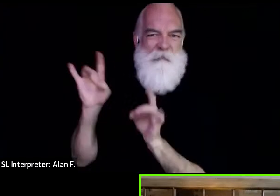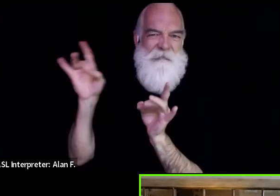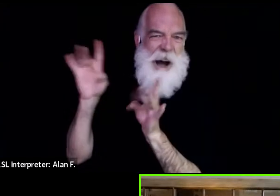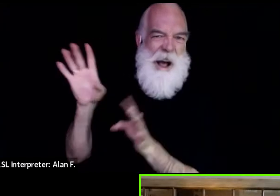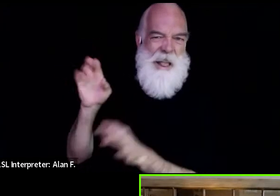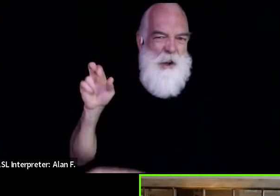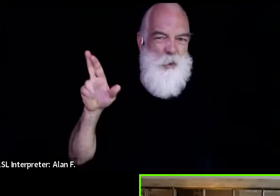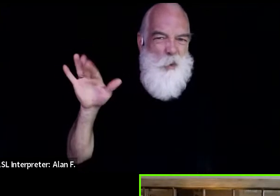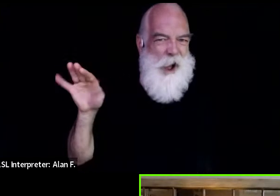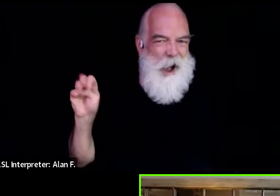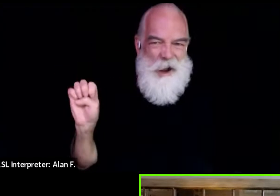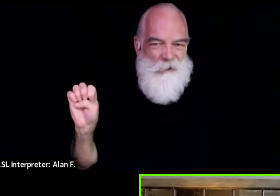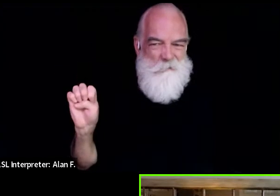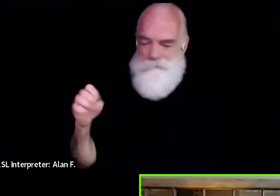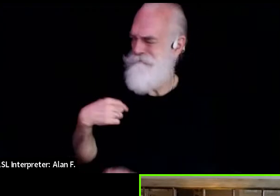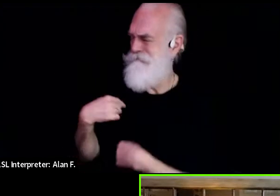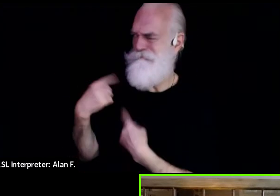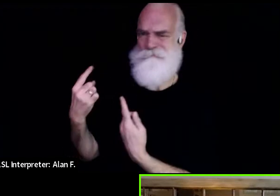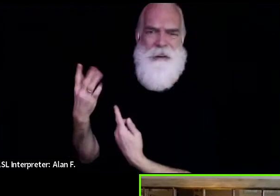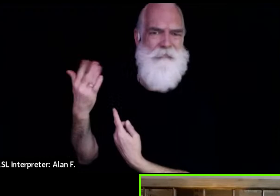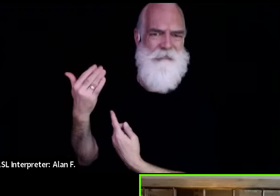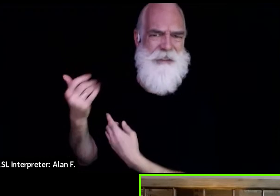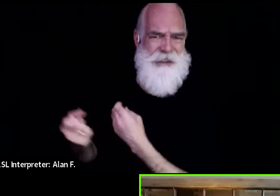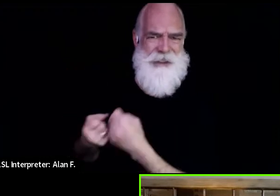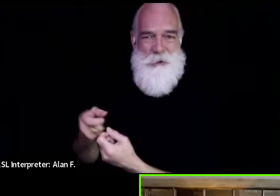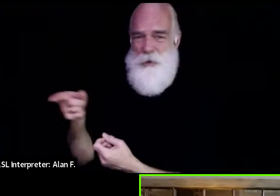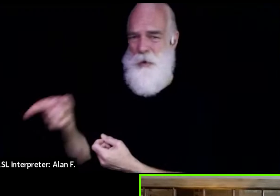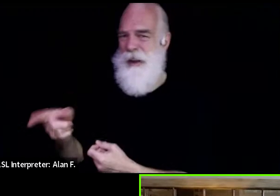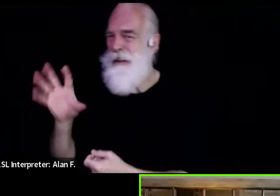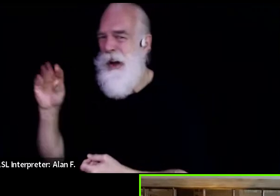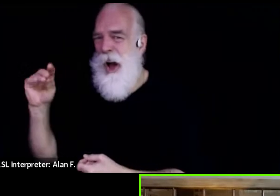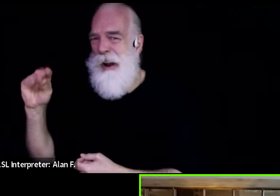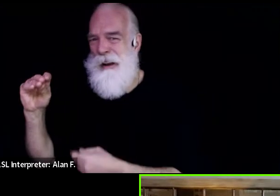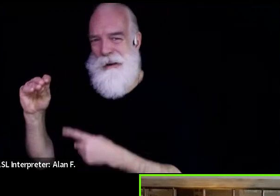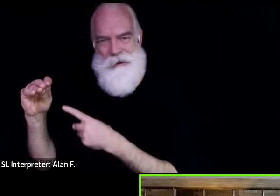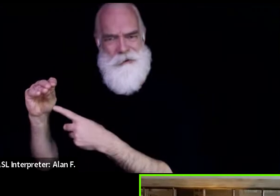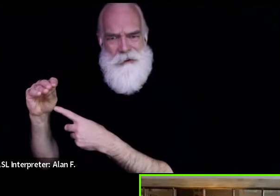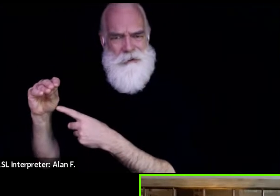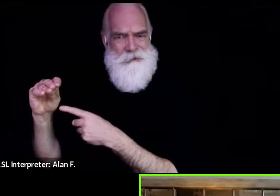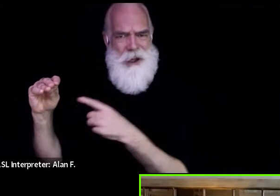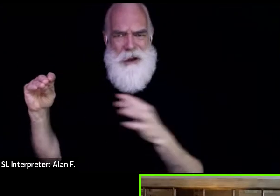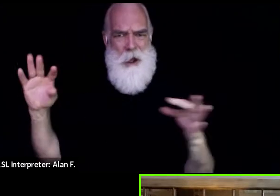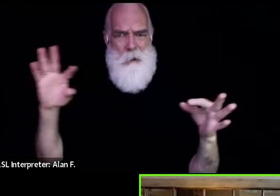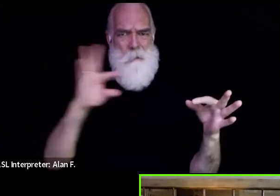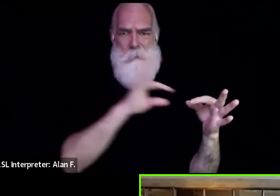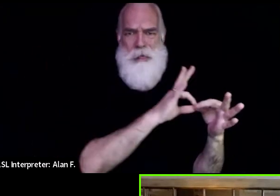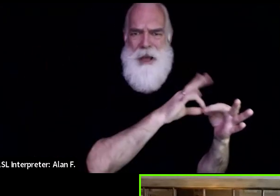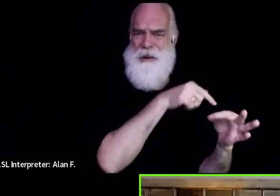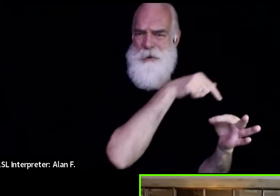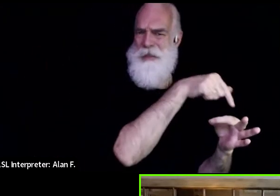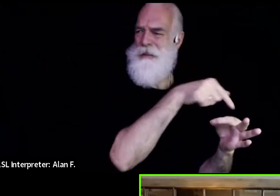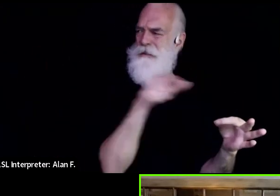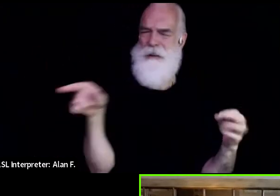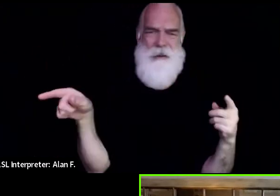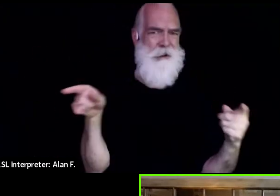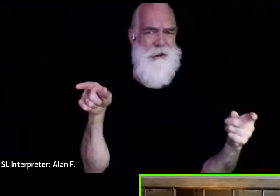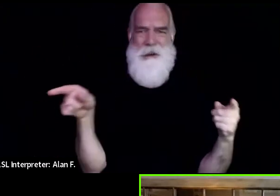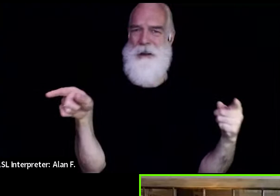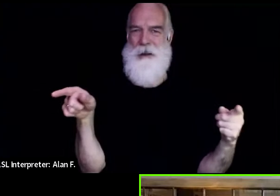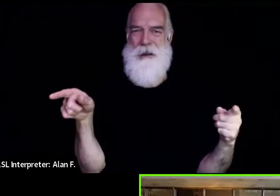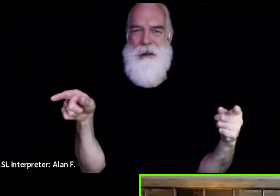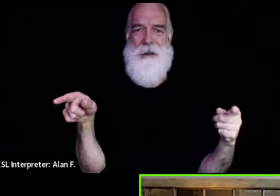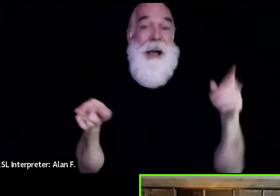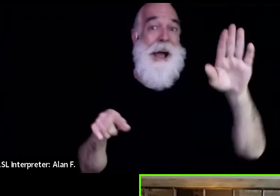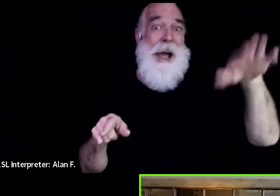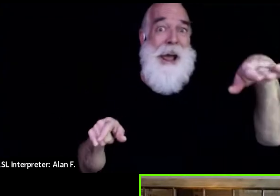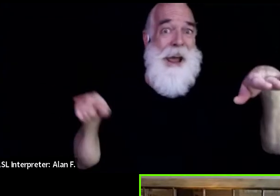one didn't have anything to do with the other. But, you know, it's difficult to relay that to the public